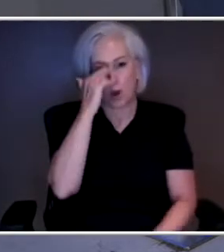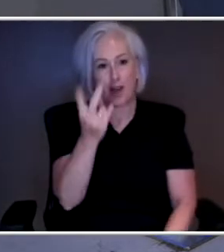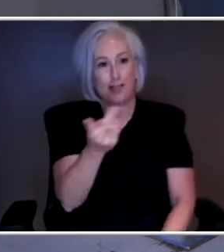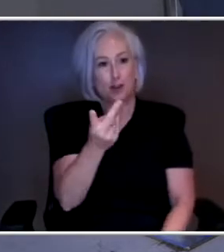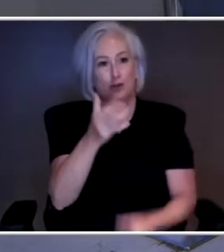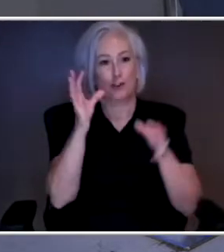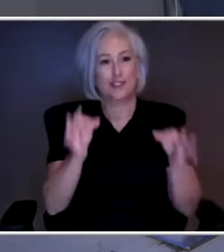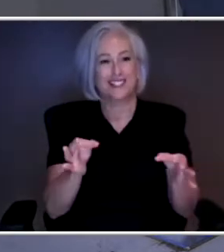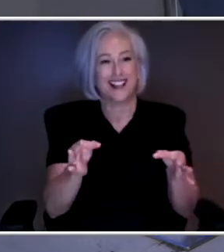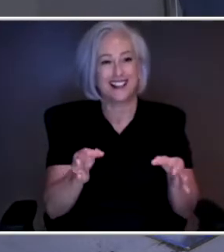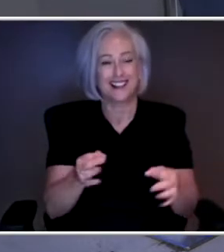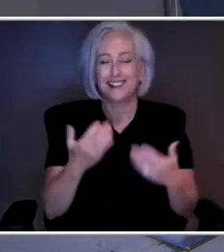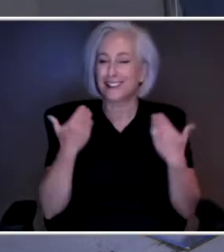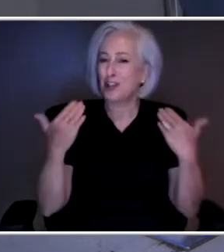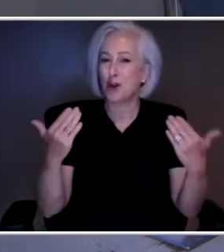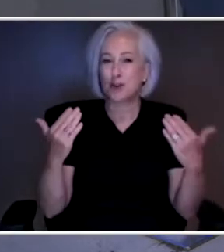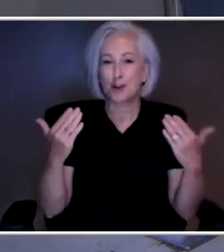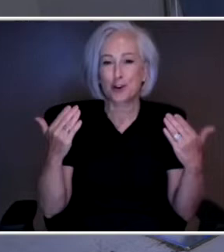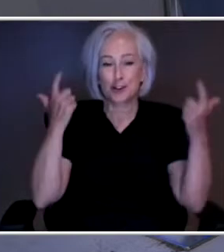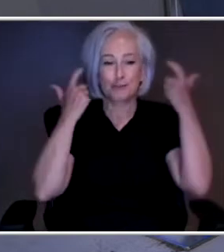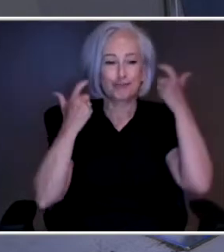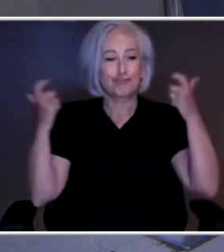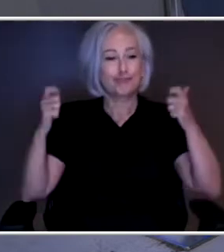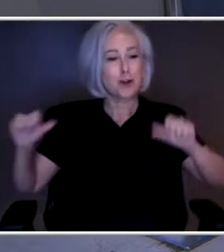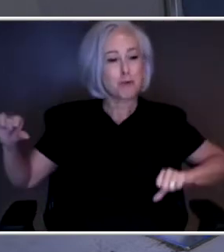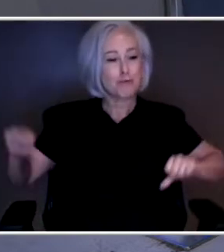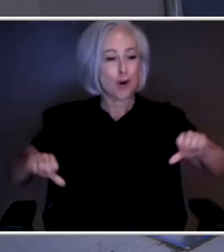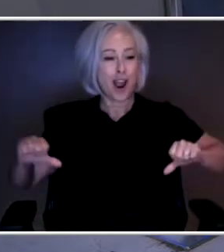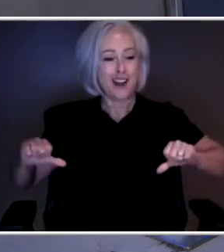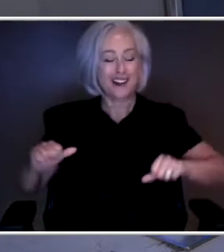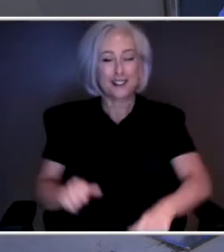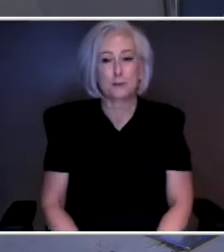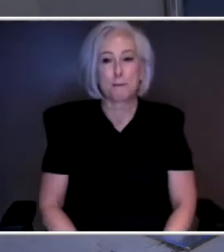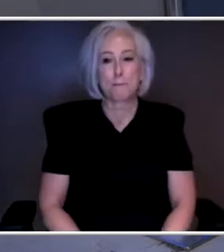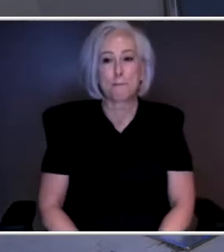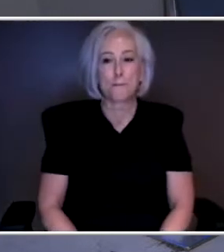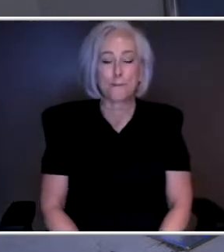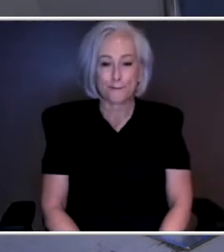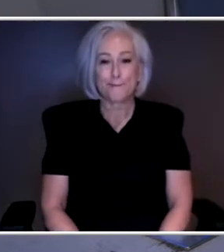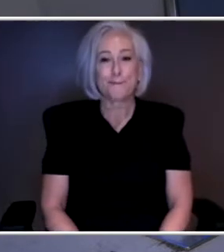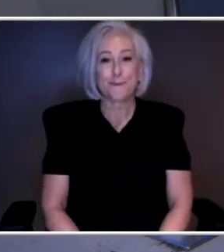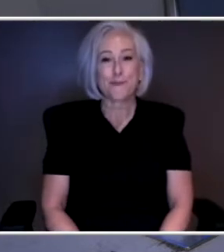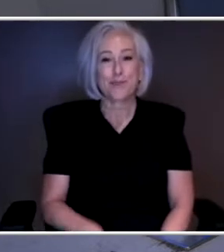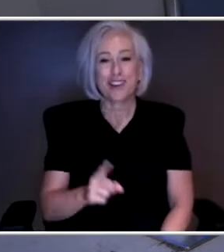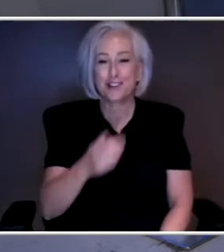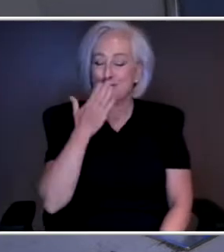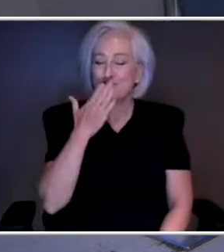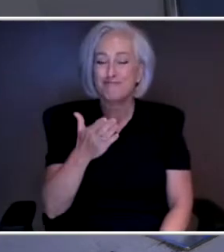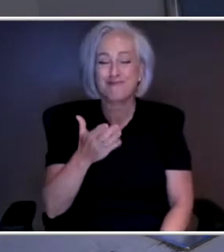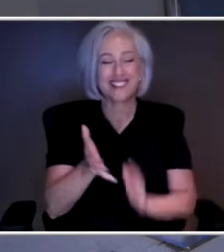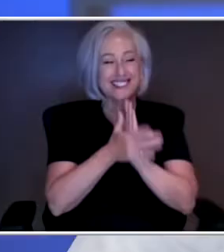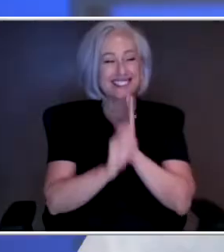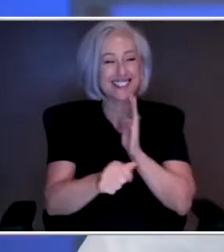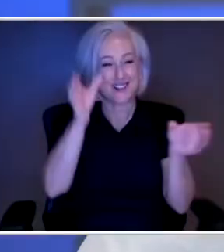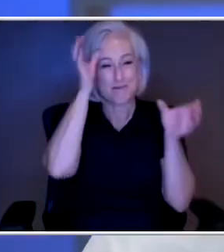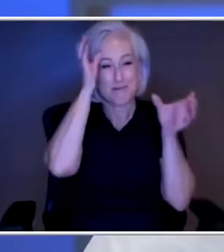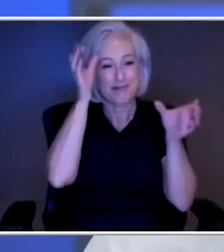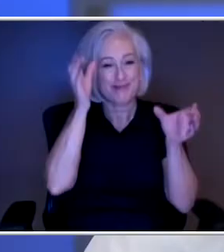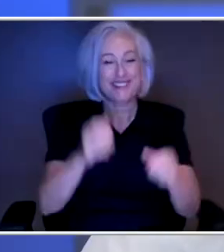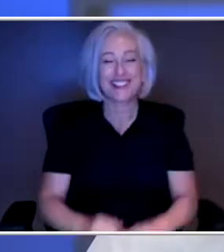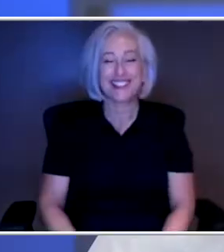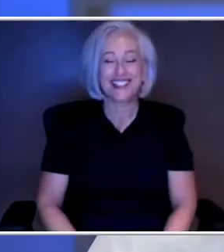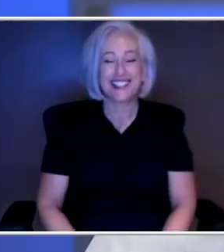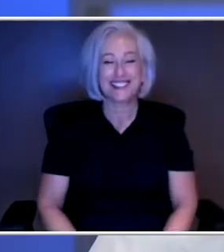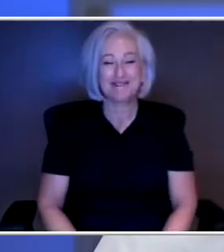have to brag and say, I figured it's not available everywhere, but you guys are also pretty darn good at your jobs. Well, I think it's a twofold answer. One,